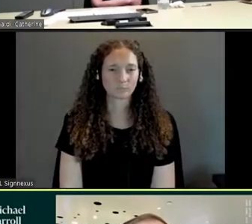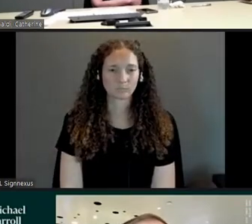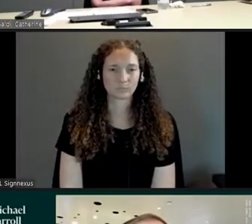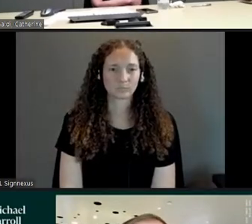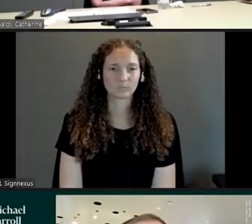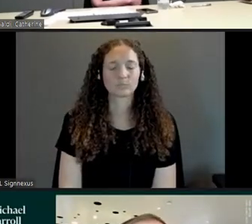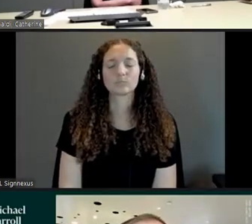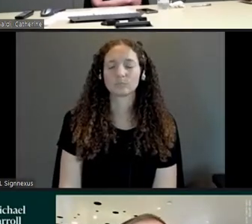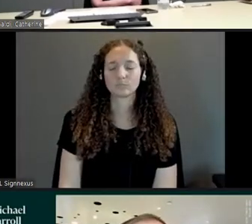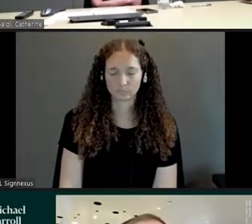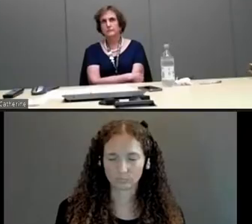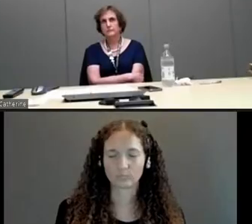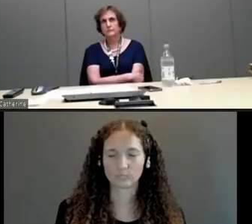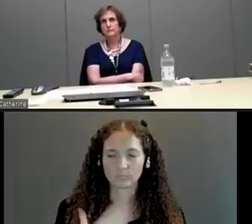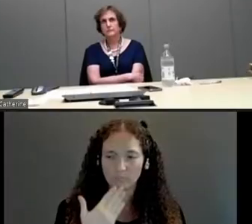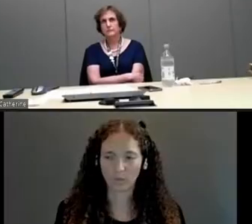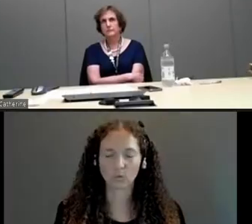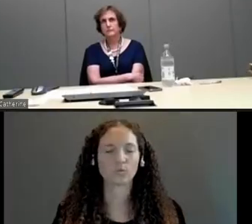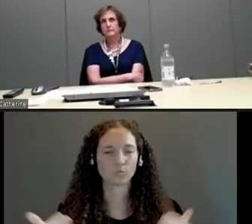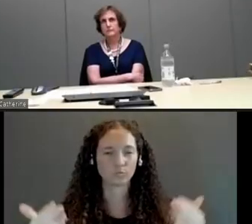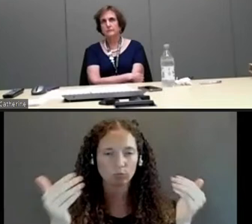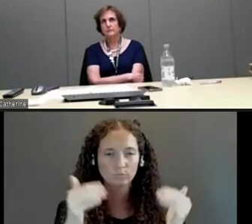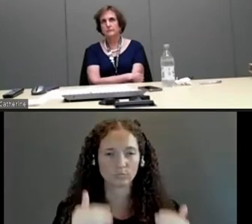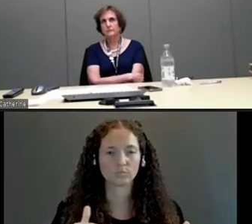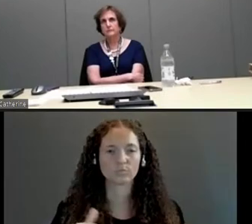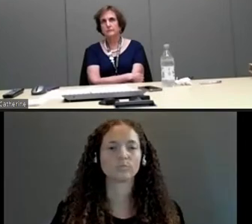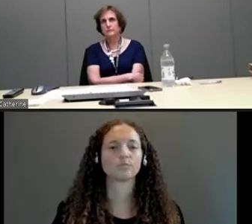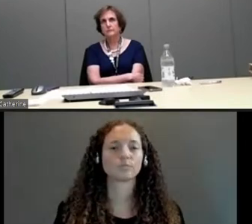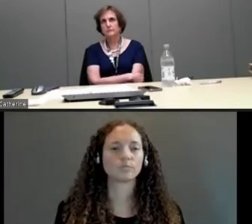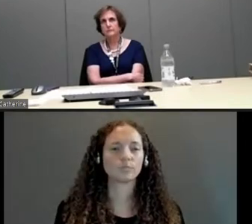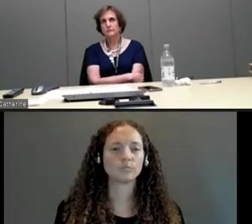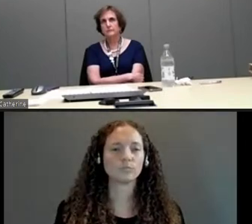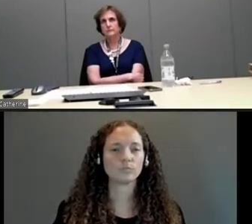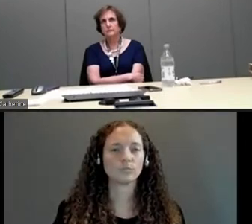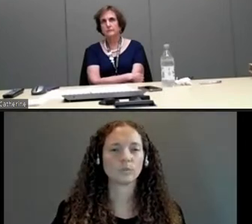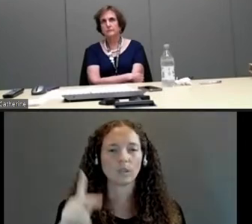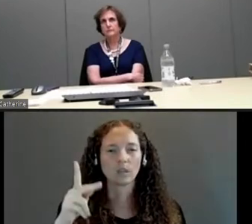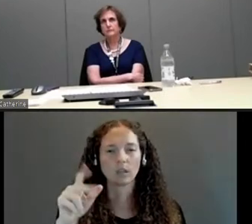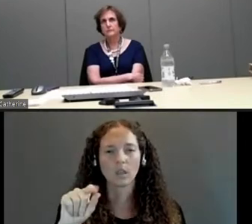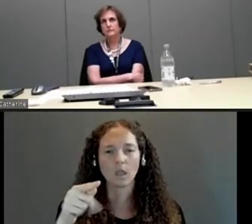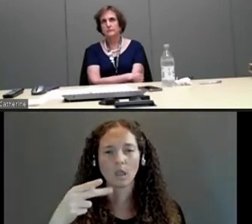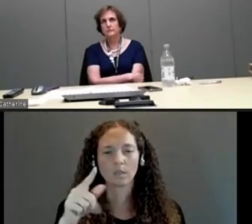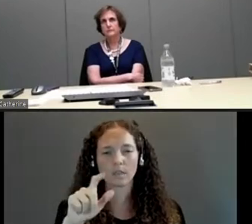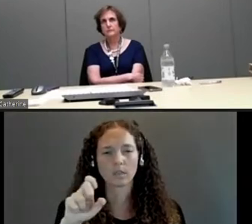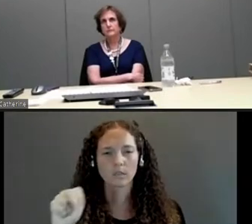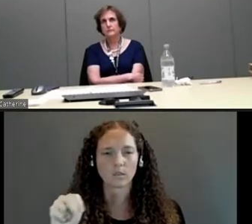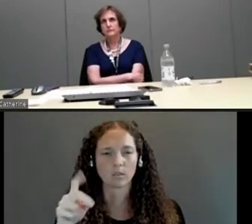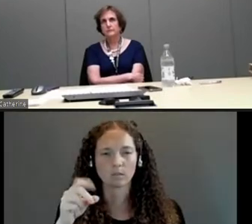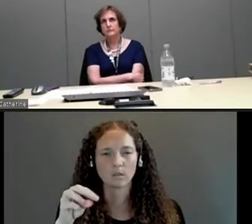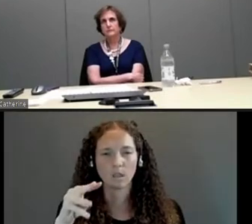Thank you, Michael. Next, we're going to have Kathleen Downs, followed by Marios Michaelides.